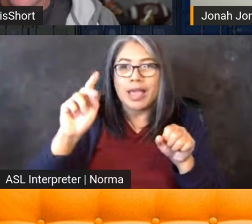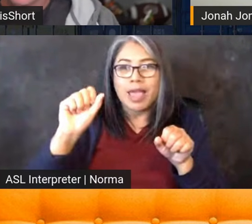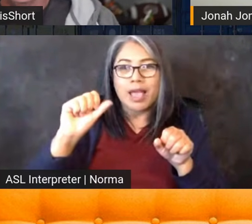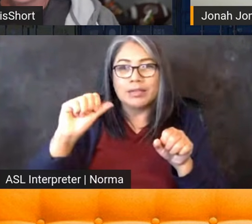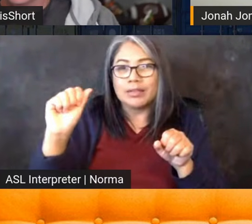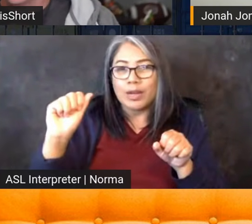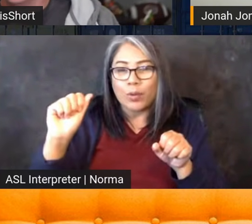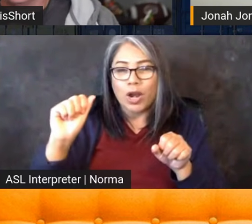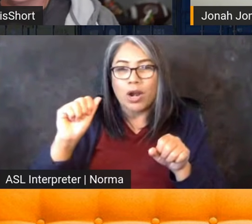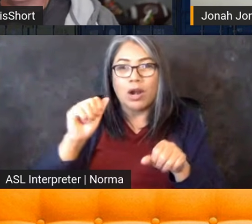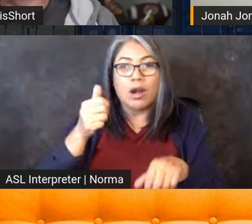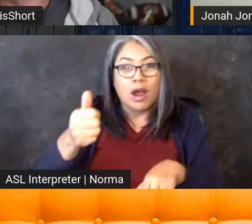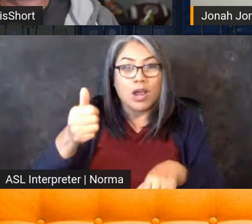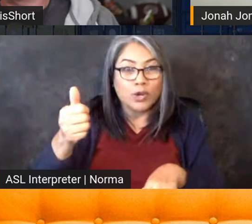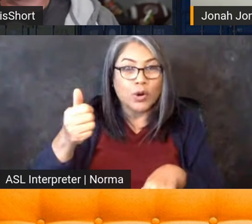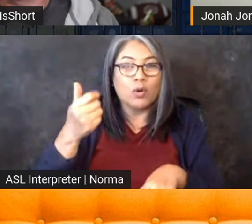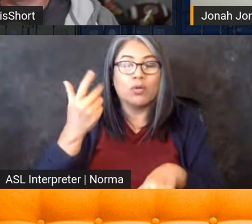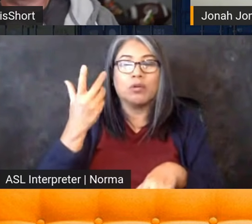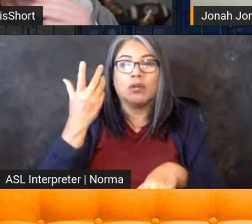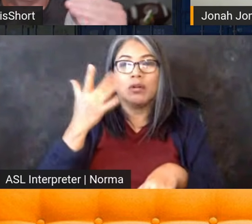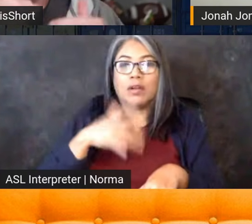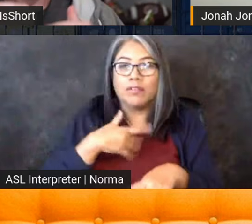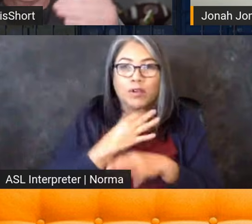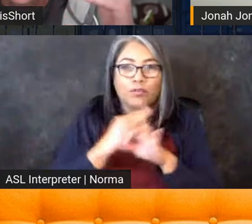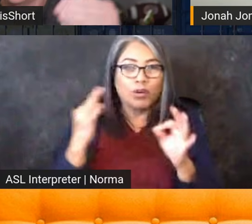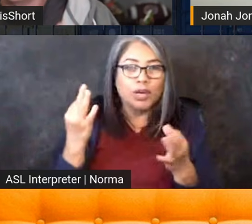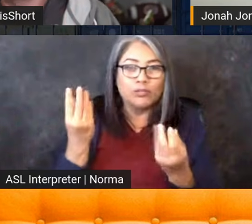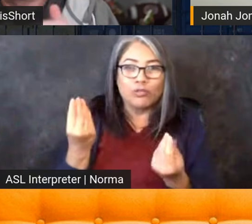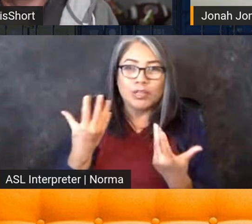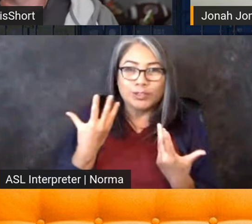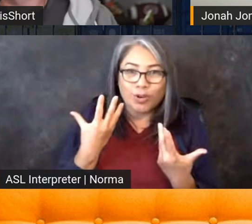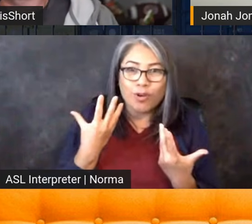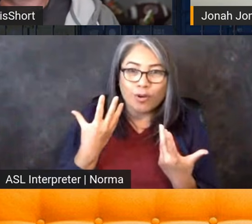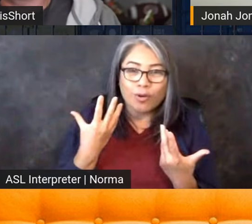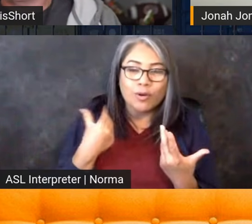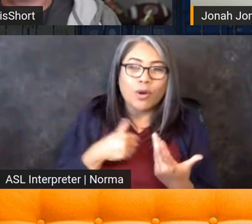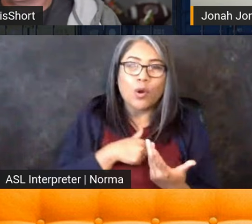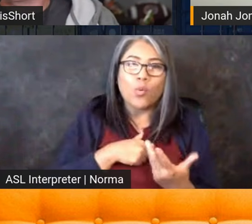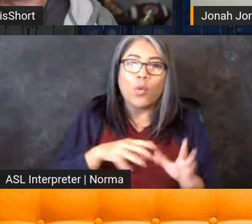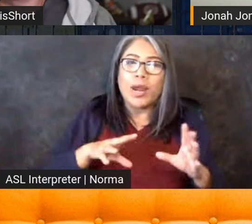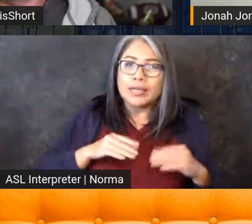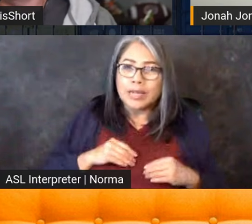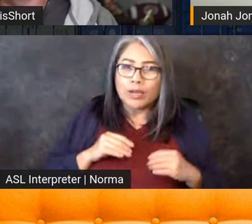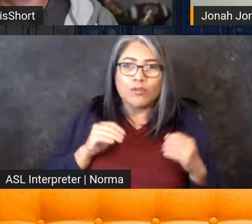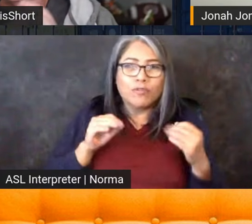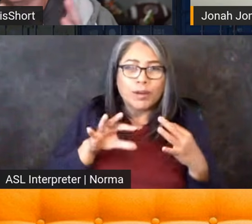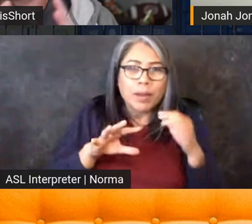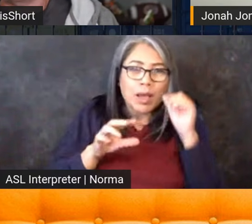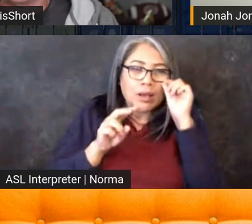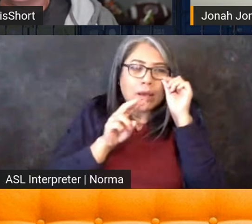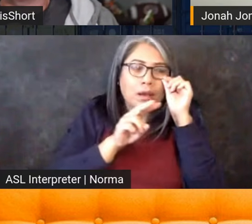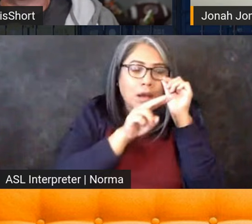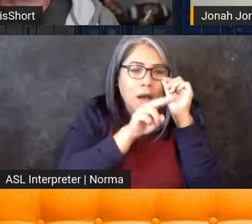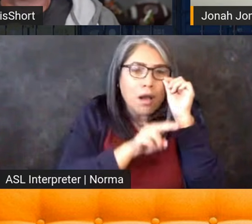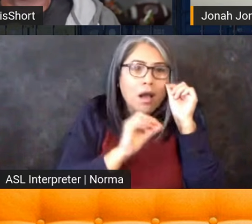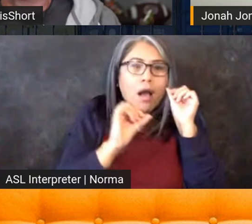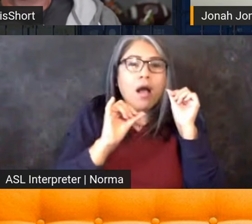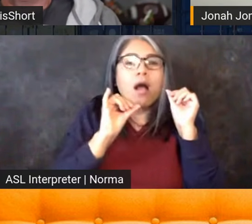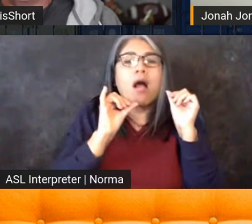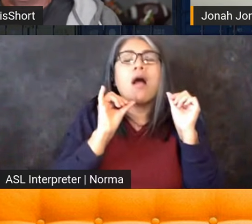on-premises instances, feel free to let us know, right? Like, we take your feedback into consideration when it comes to building up these